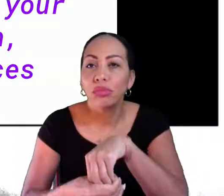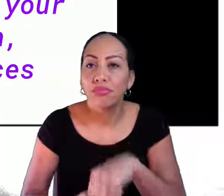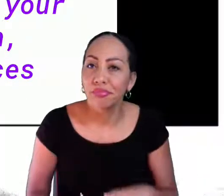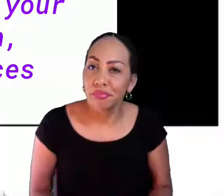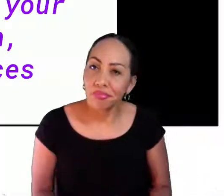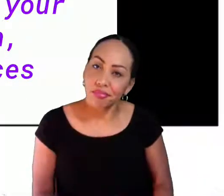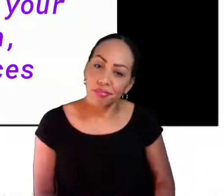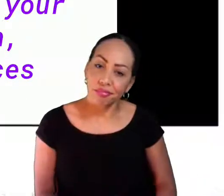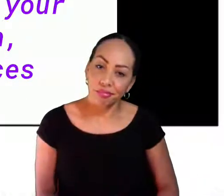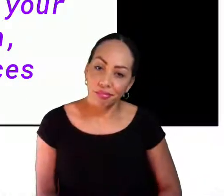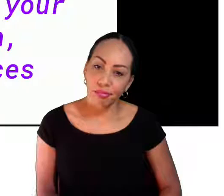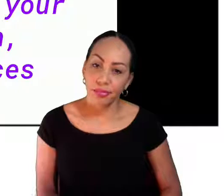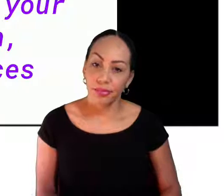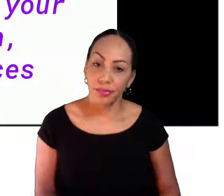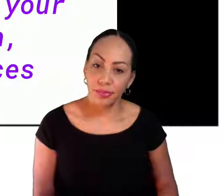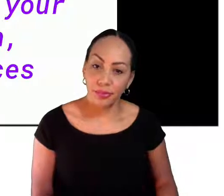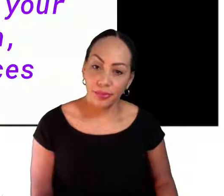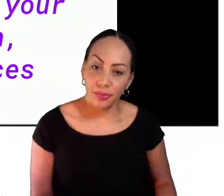So,